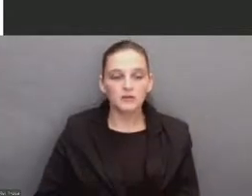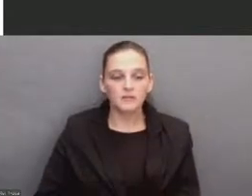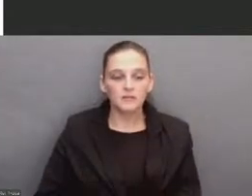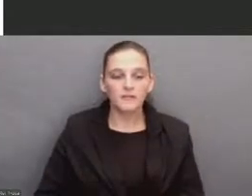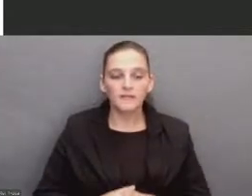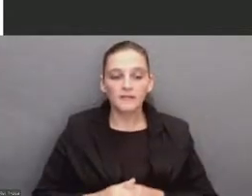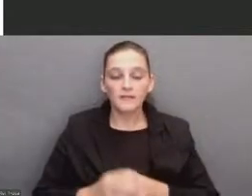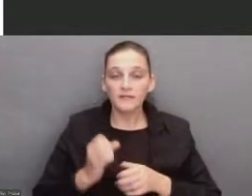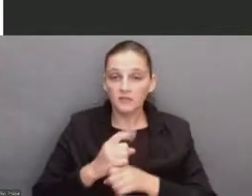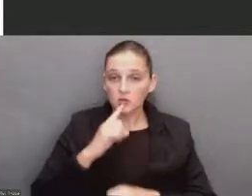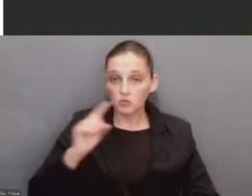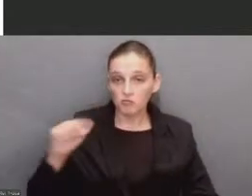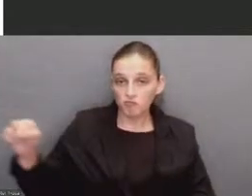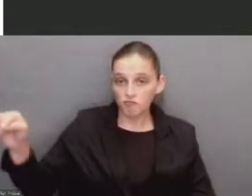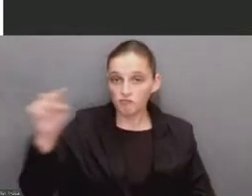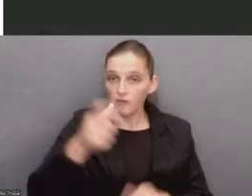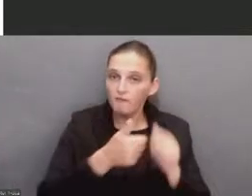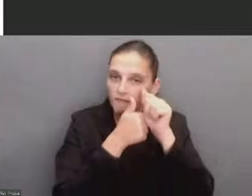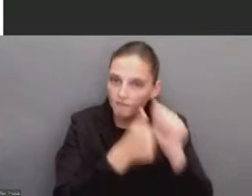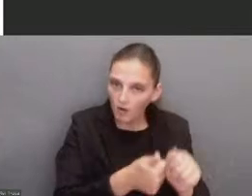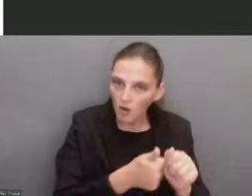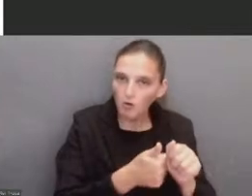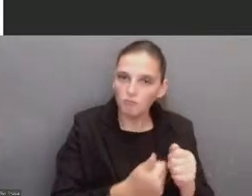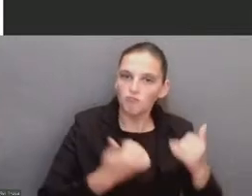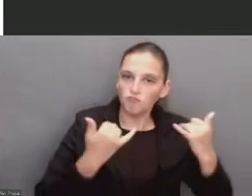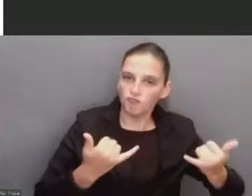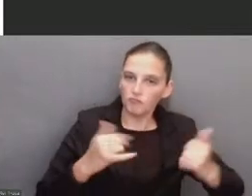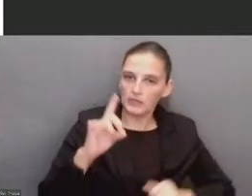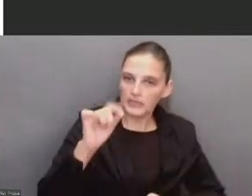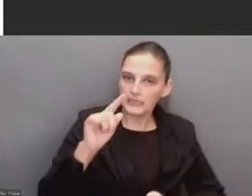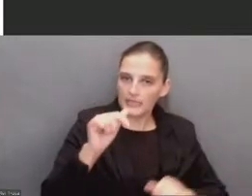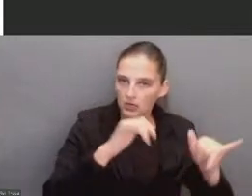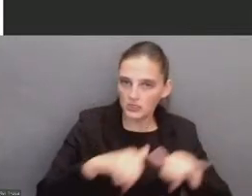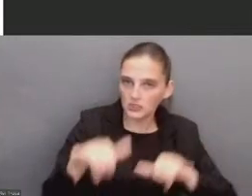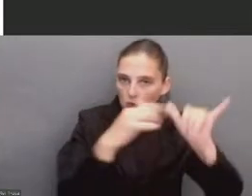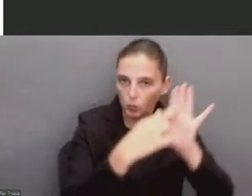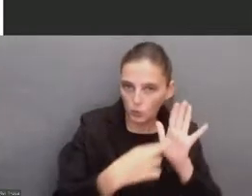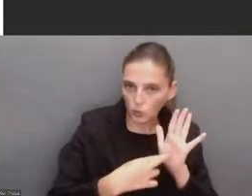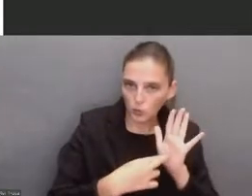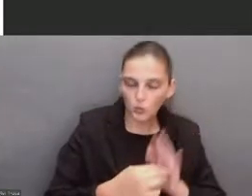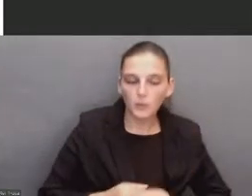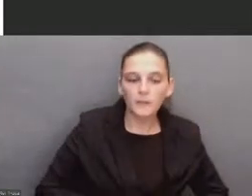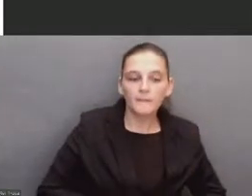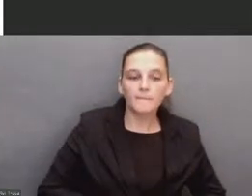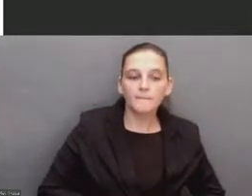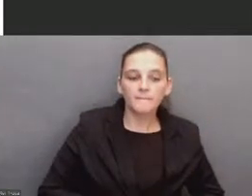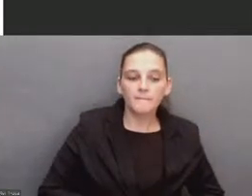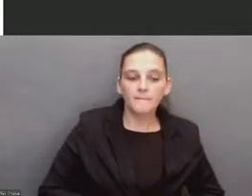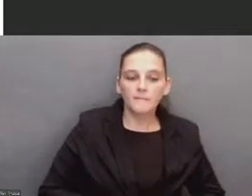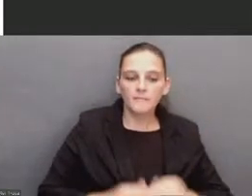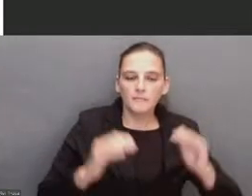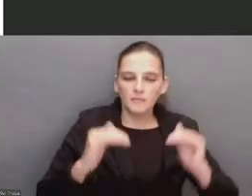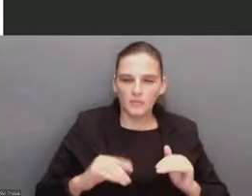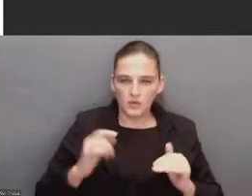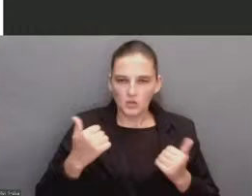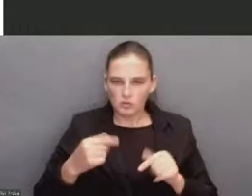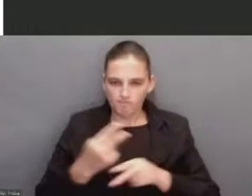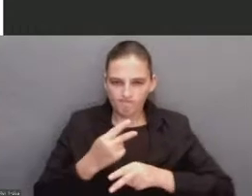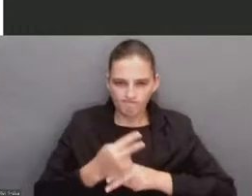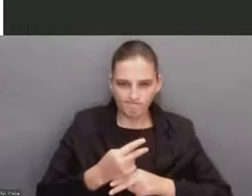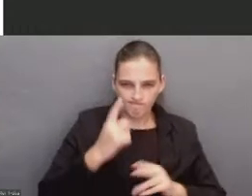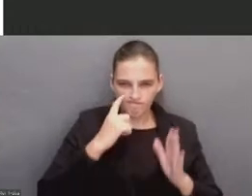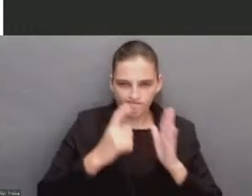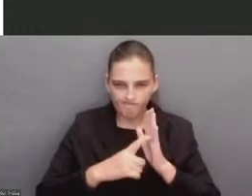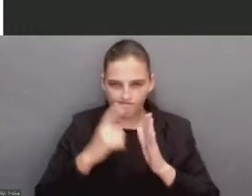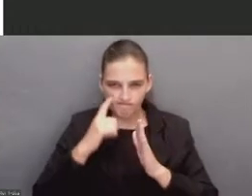are compliant with current data standards, and also wanting to really identify any challenges or barriers